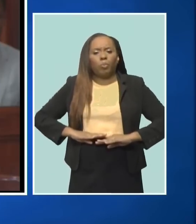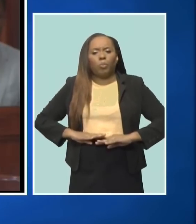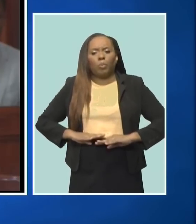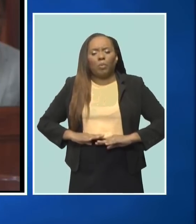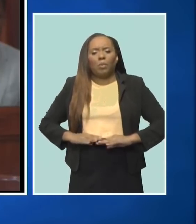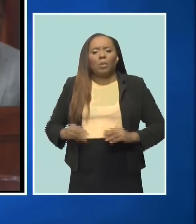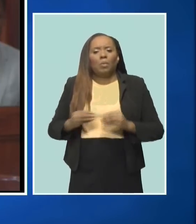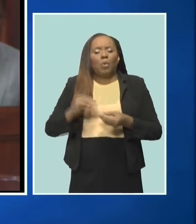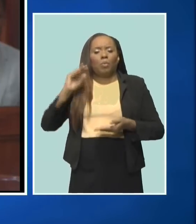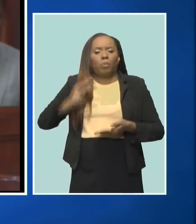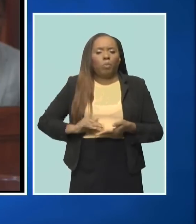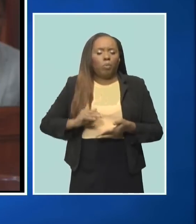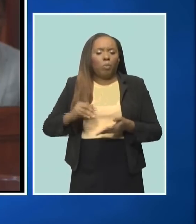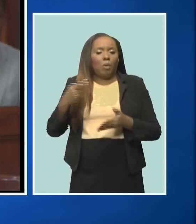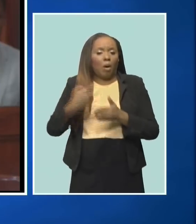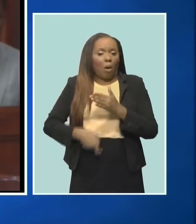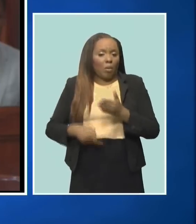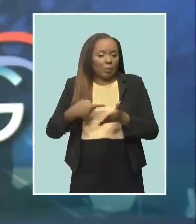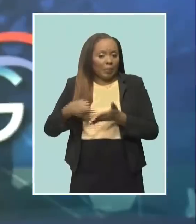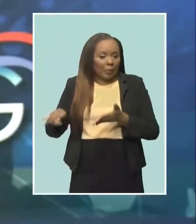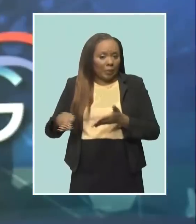country.